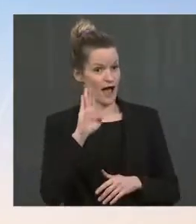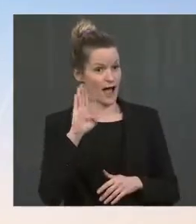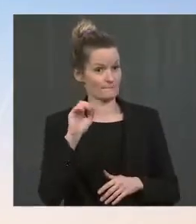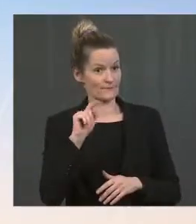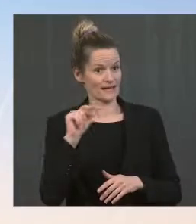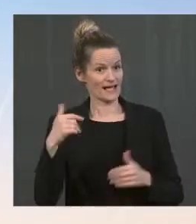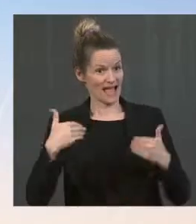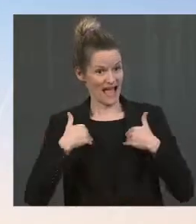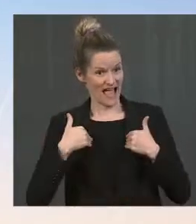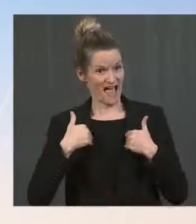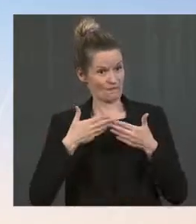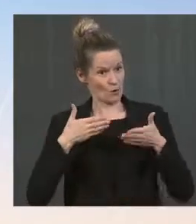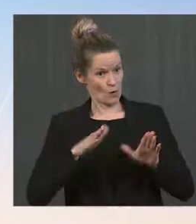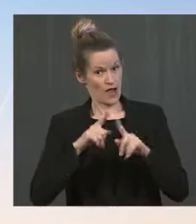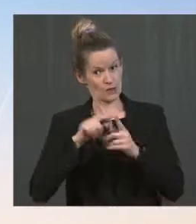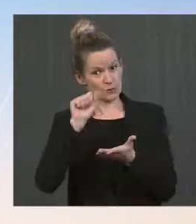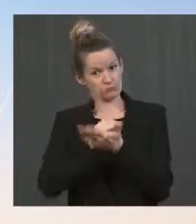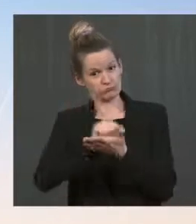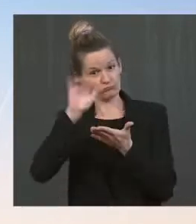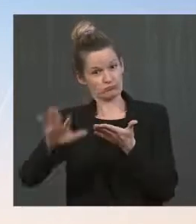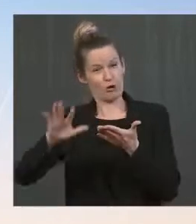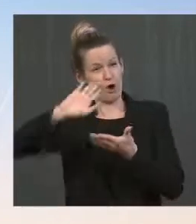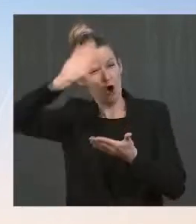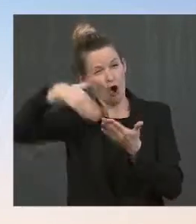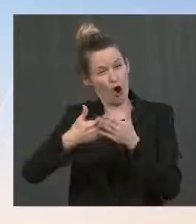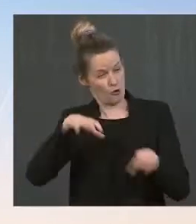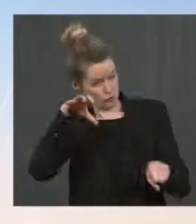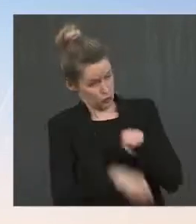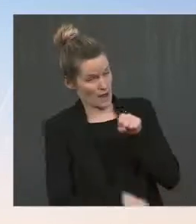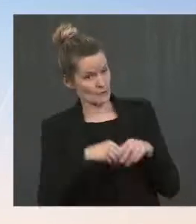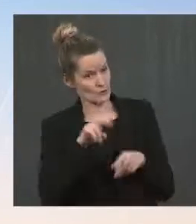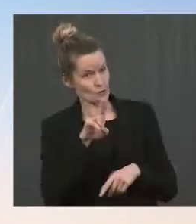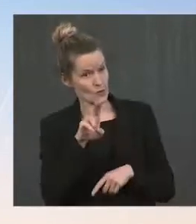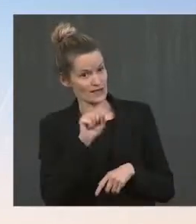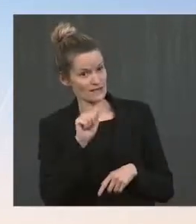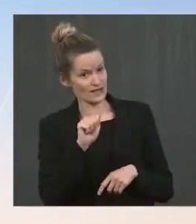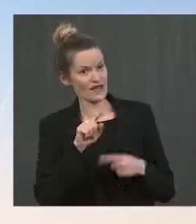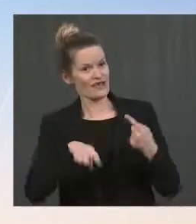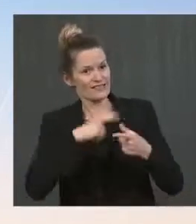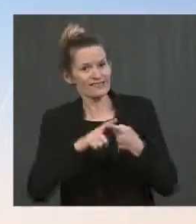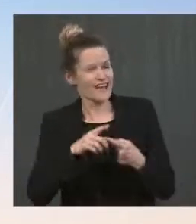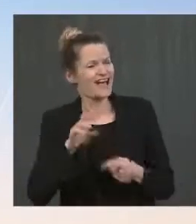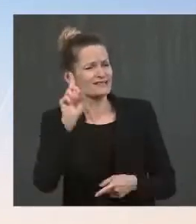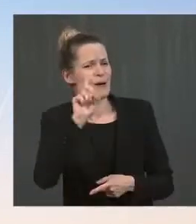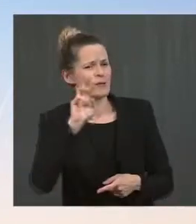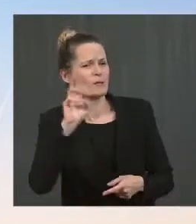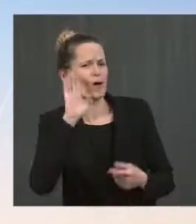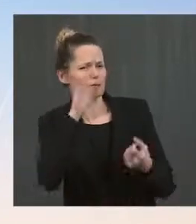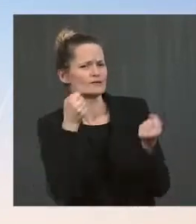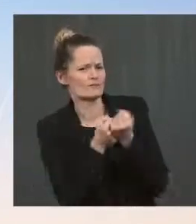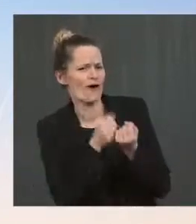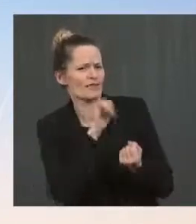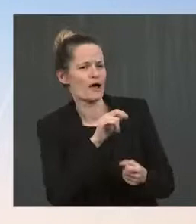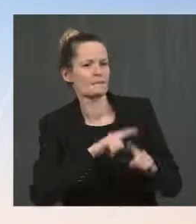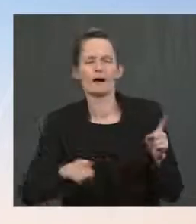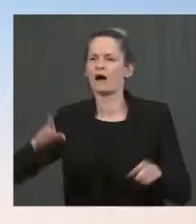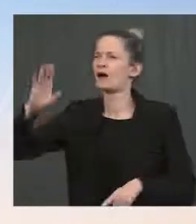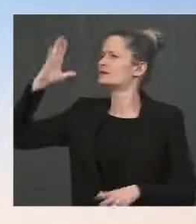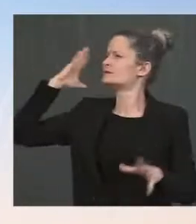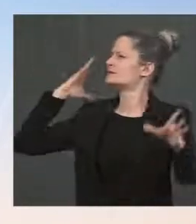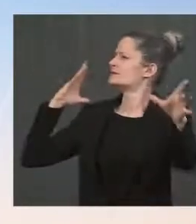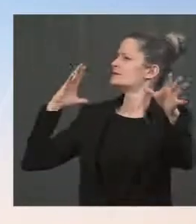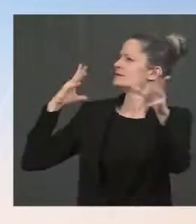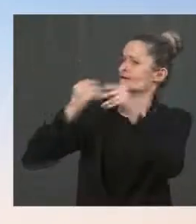rape from the United States, then there'd be bipartisan support for that. But given there has never in history of the country